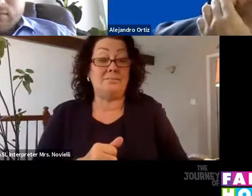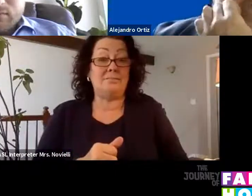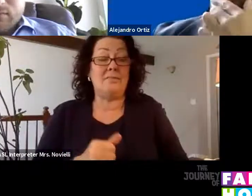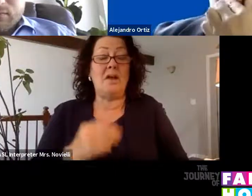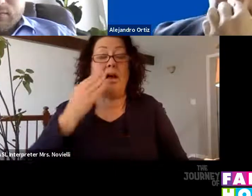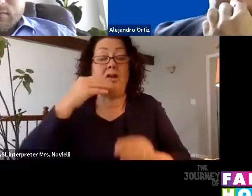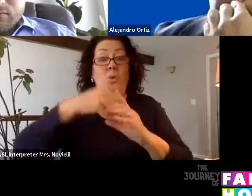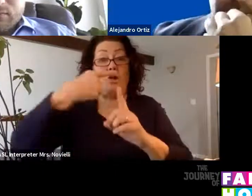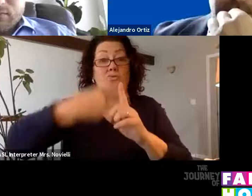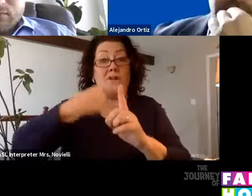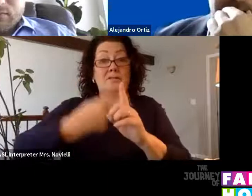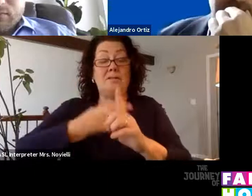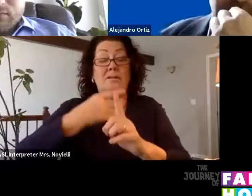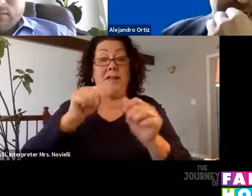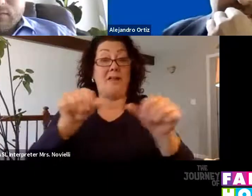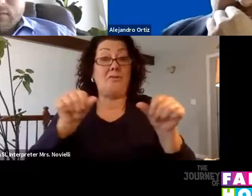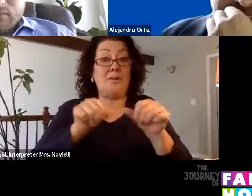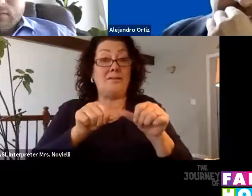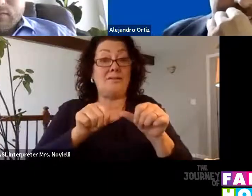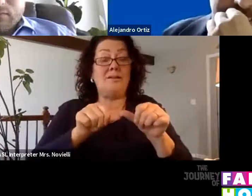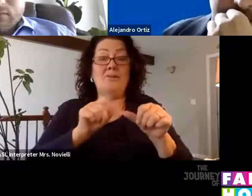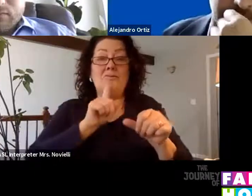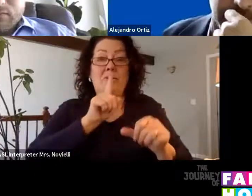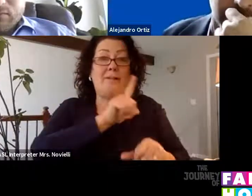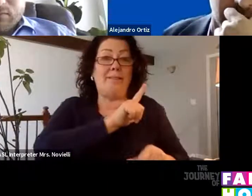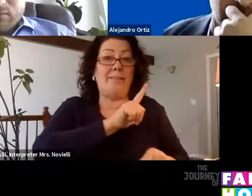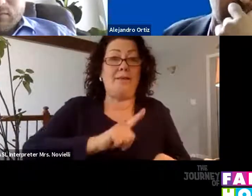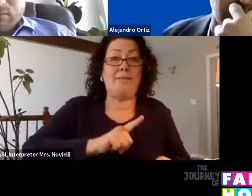rental area, it's really kind of a landlord-tenant issue.